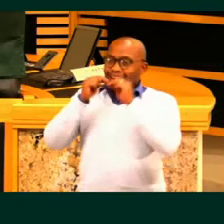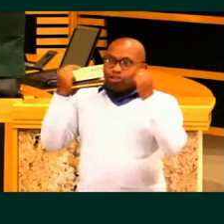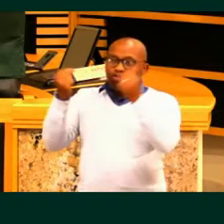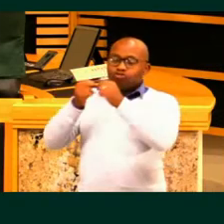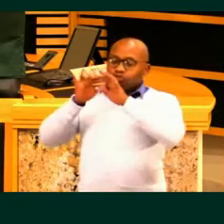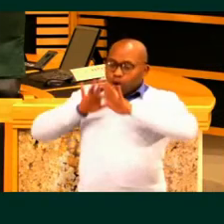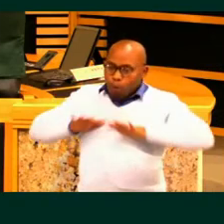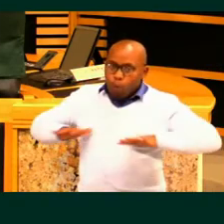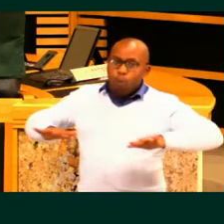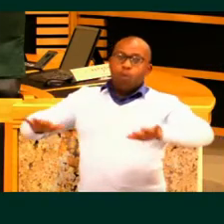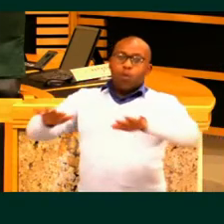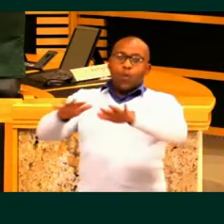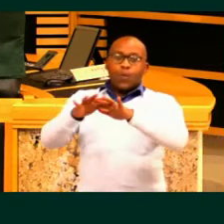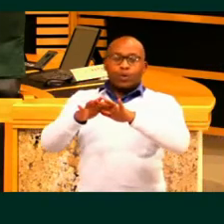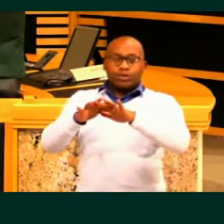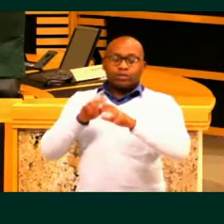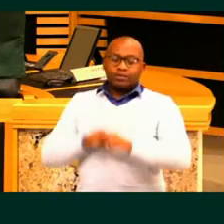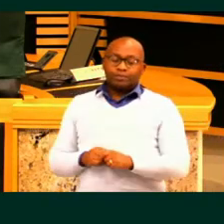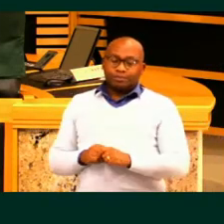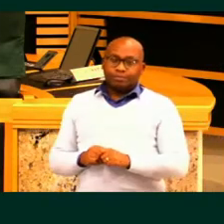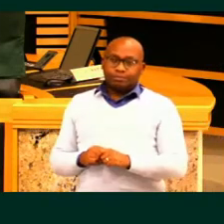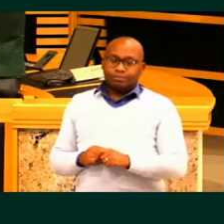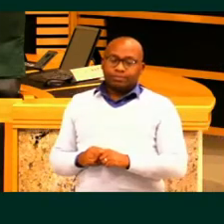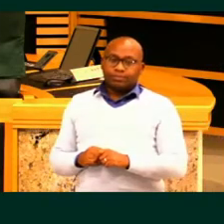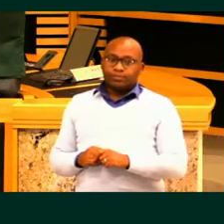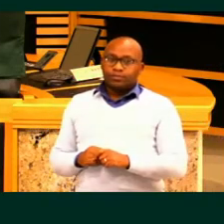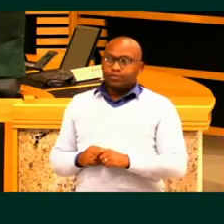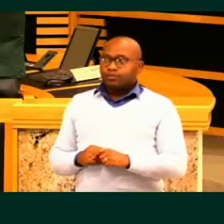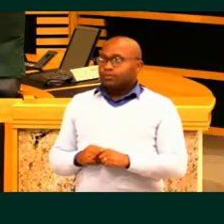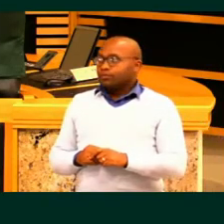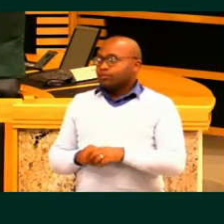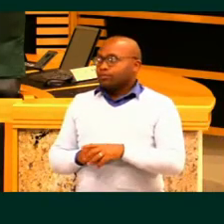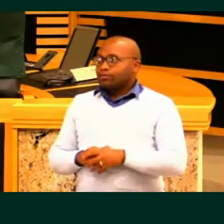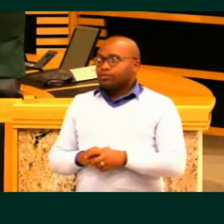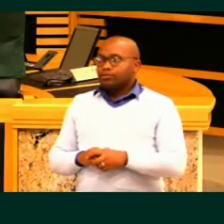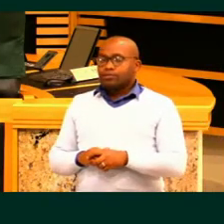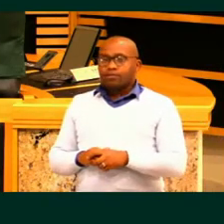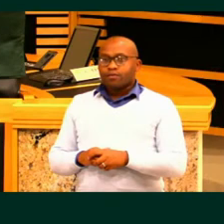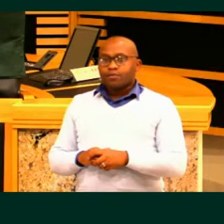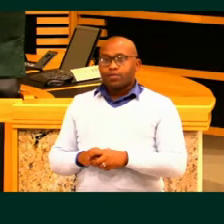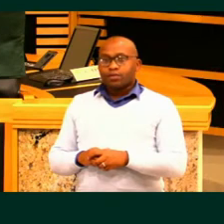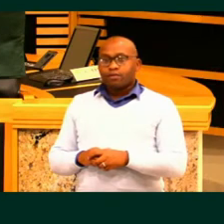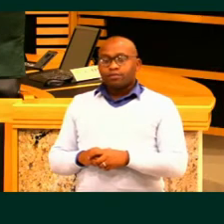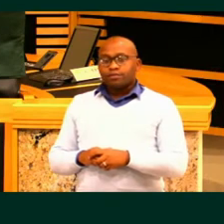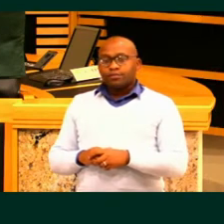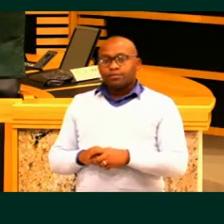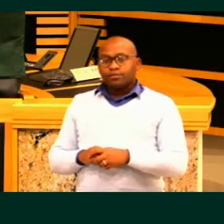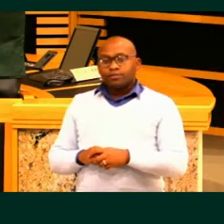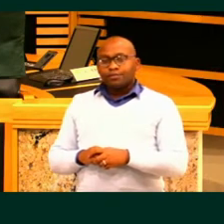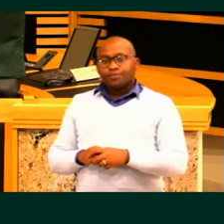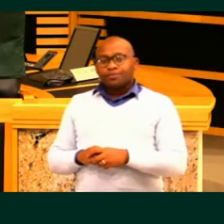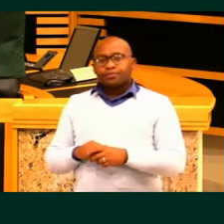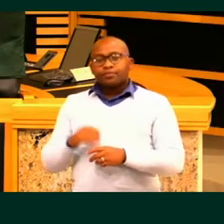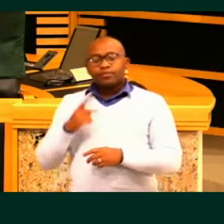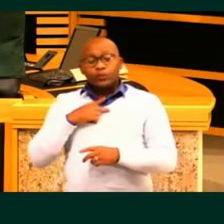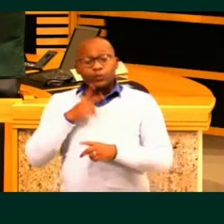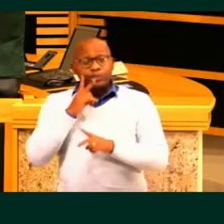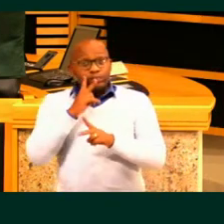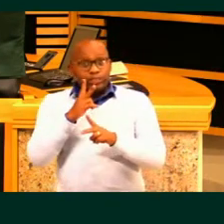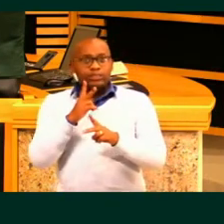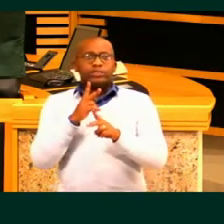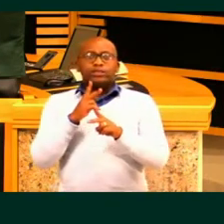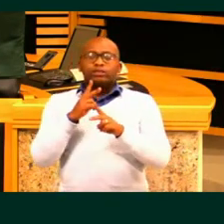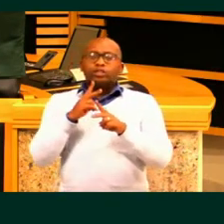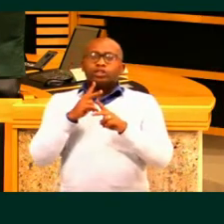country the emanation of sexual harassment in various forms